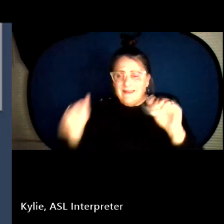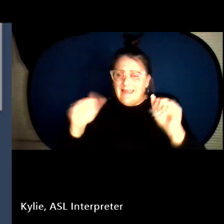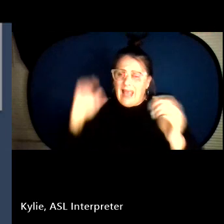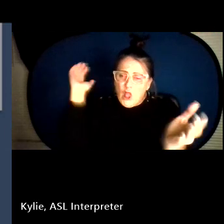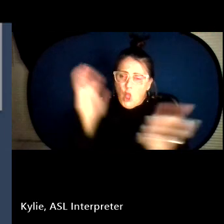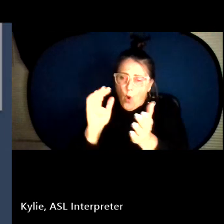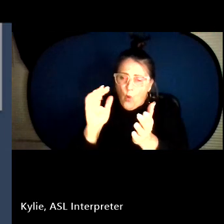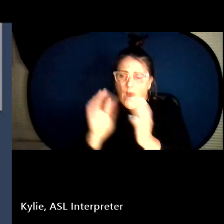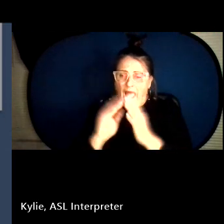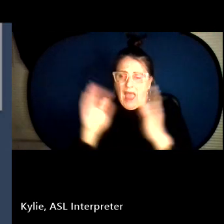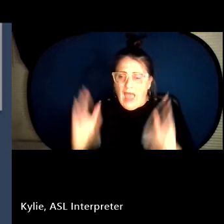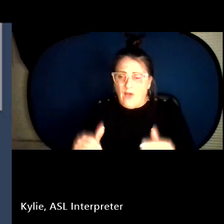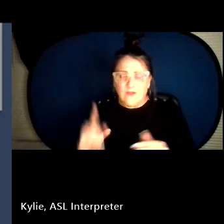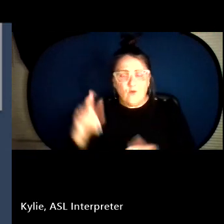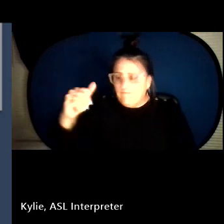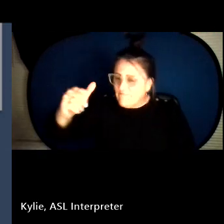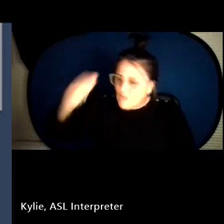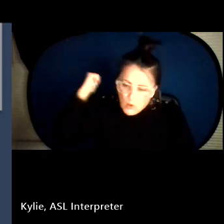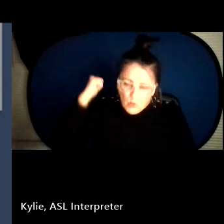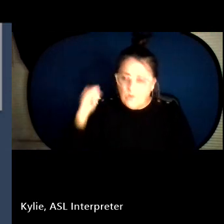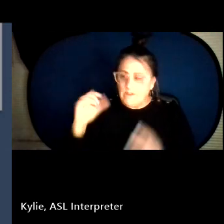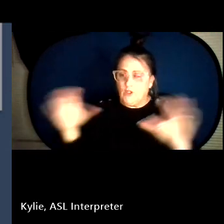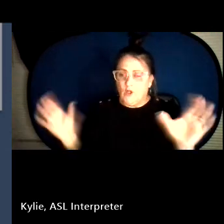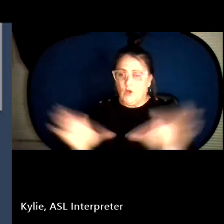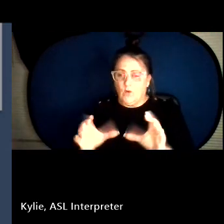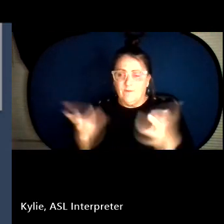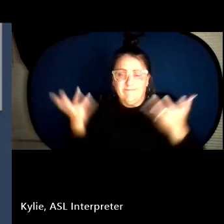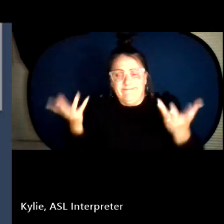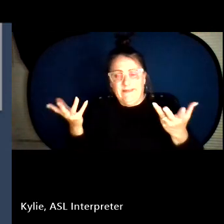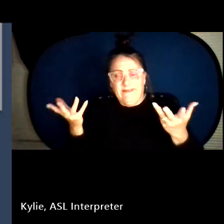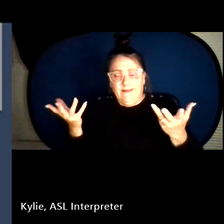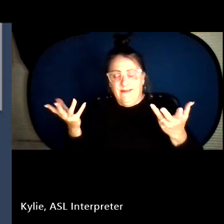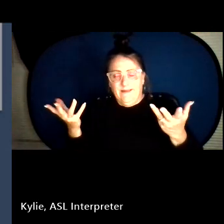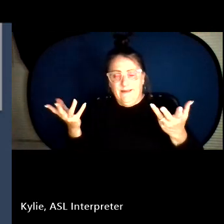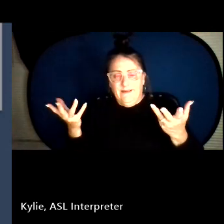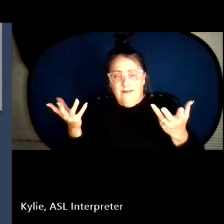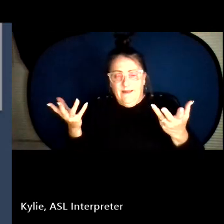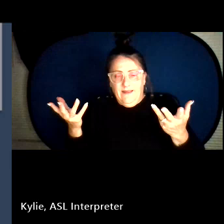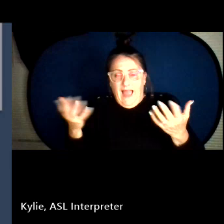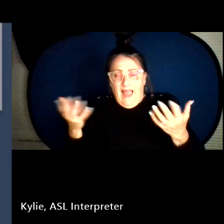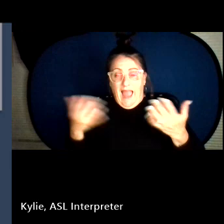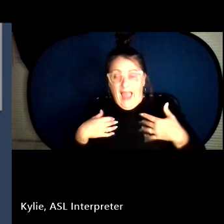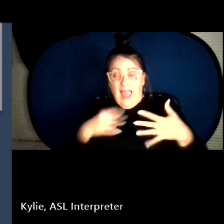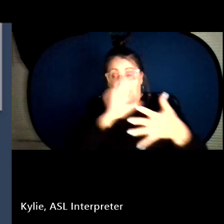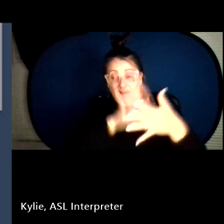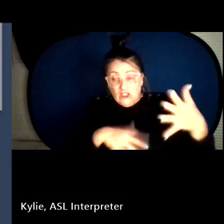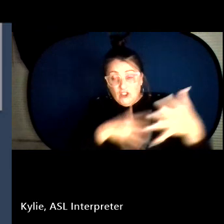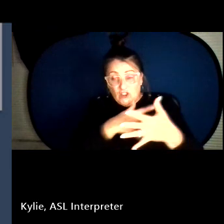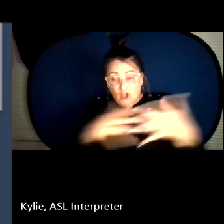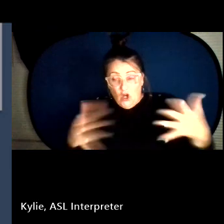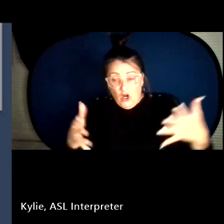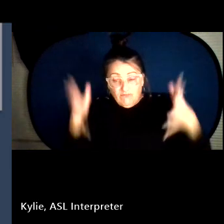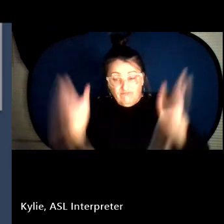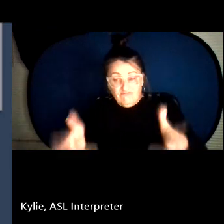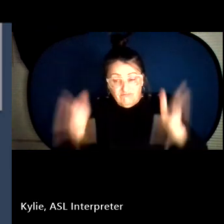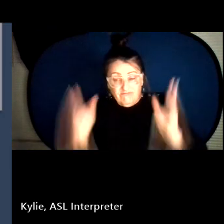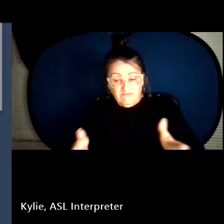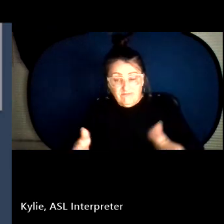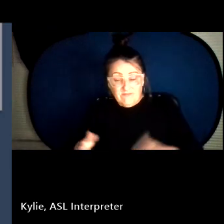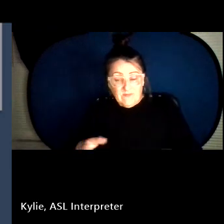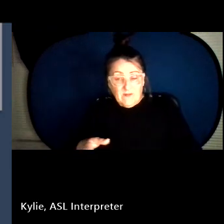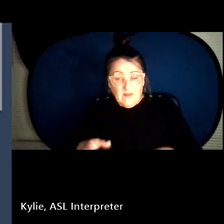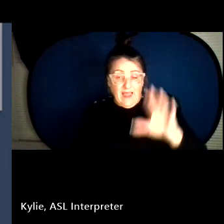expenses that they refuse to do. I'm talking, I have a chart from Carolyn Dabney and Heriberto